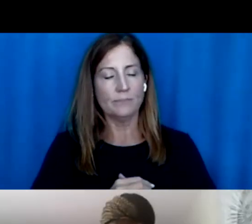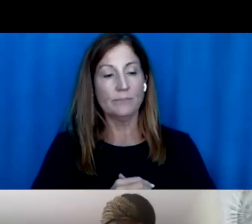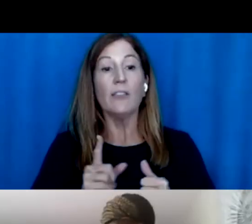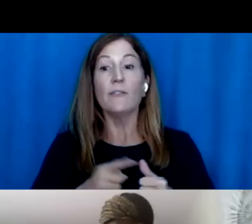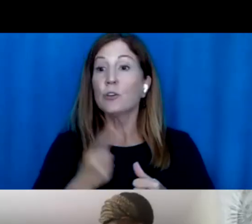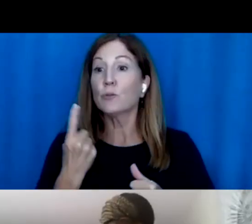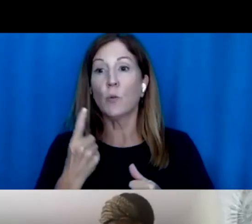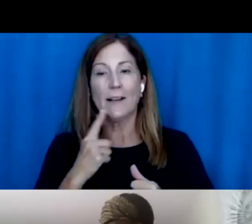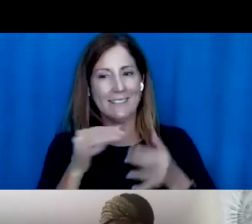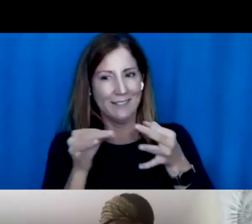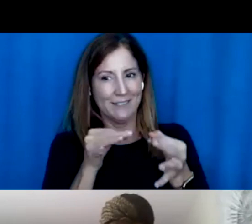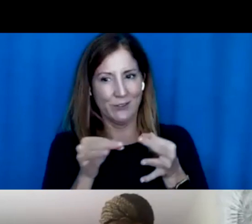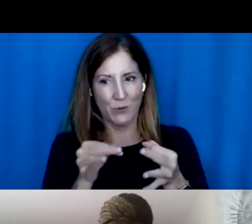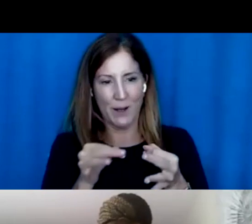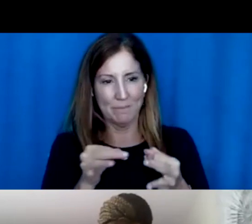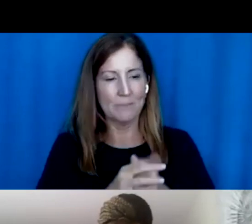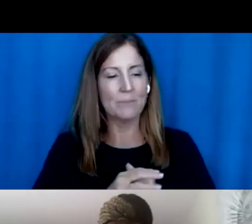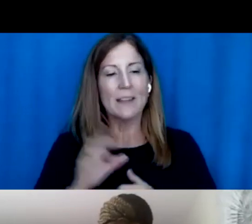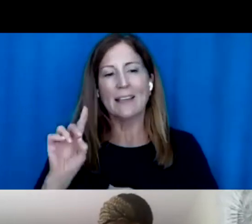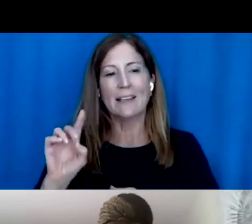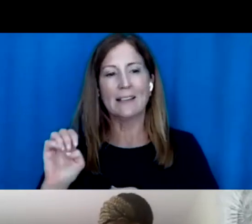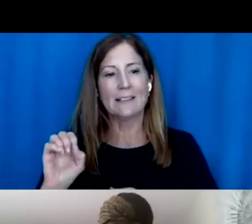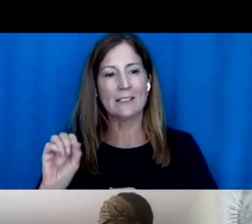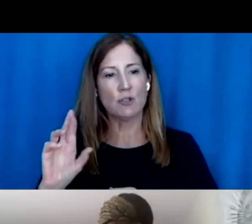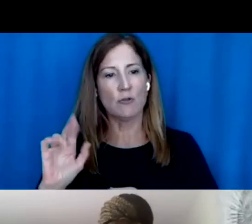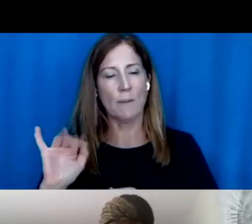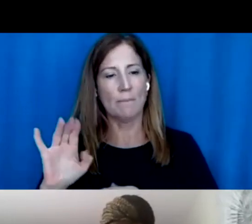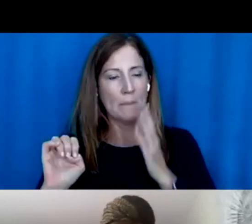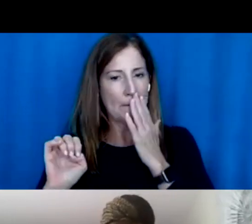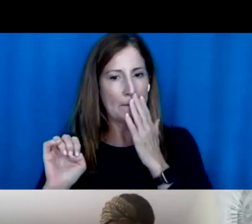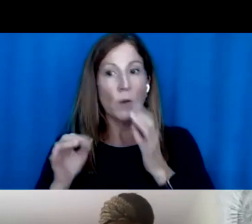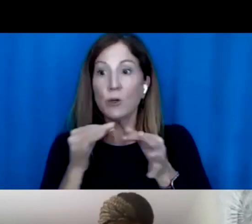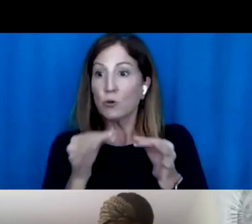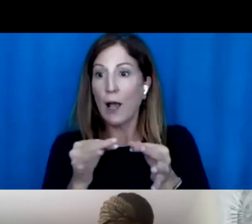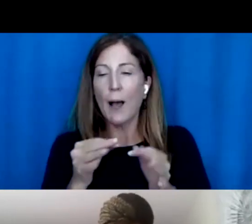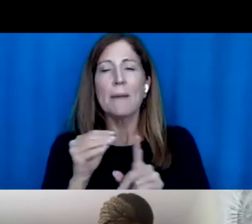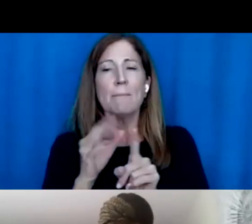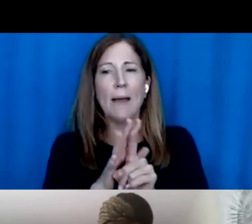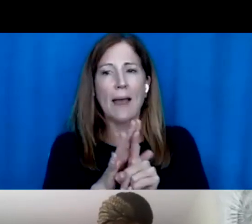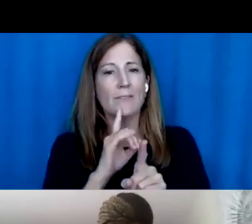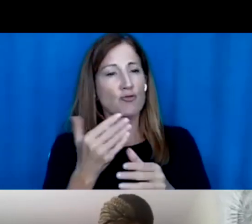one is describe. We want to describe the impact of harassment and misconduct